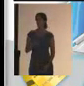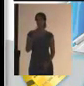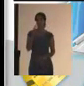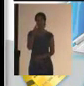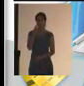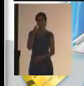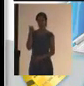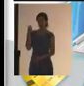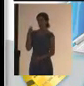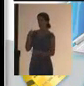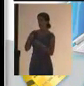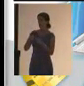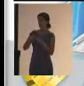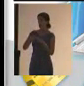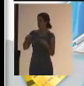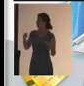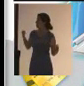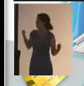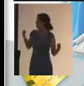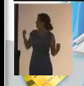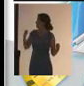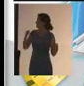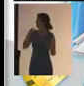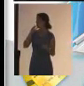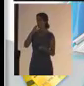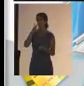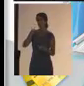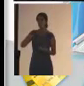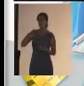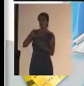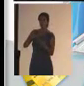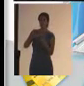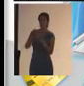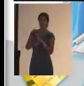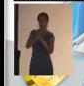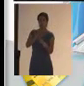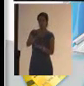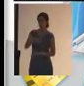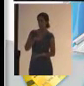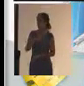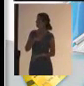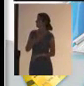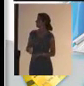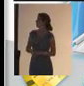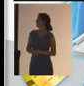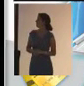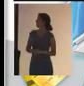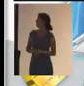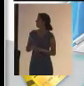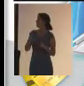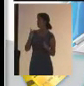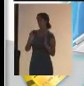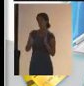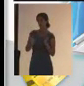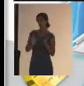Hay una cuerda porque una. As you can see, there is a string, because if there is a total fall to